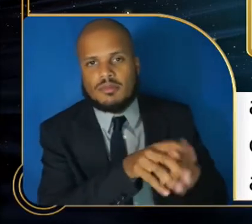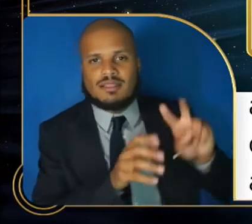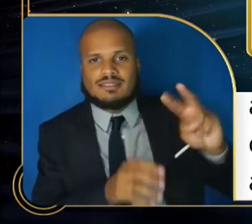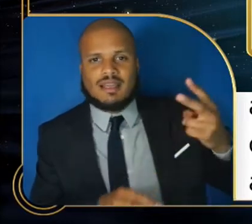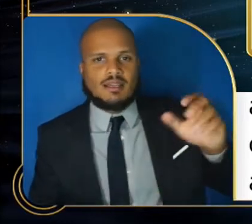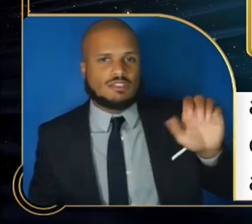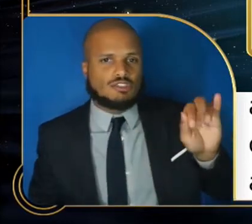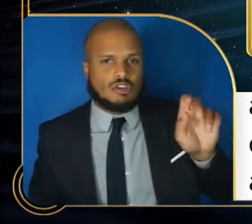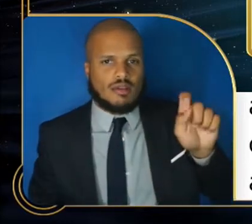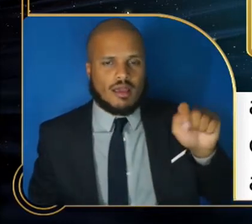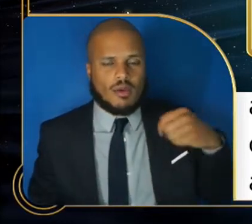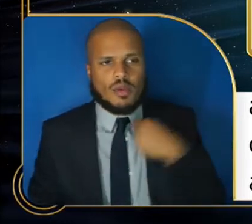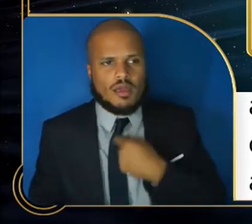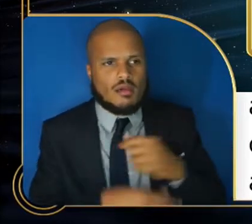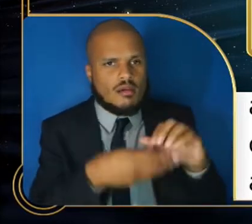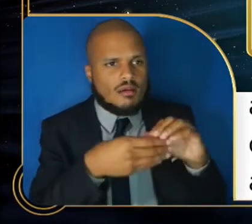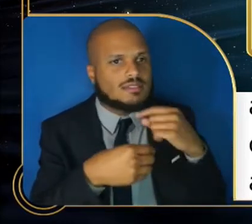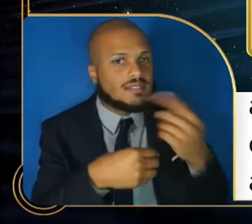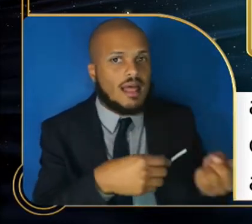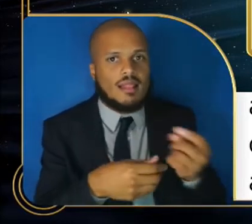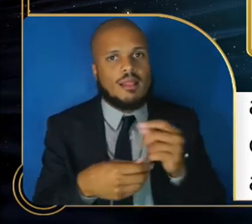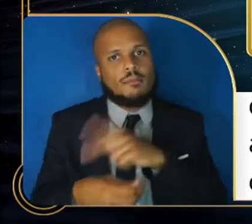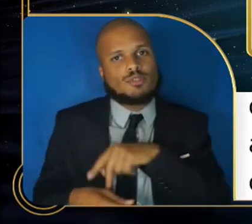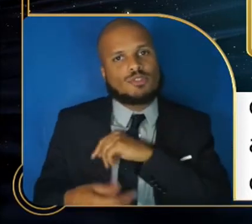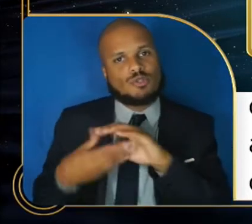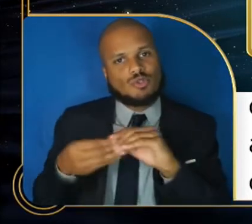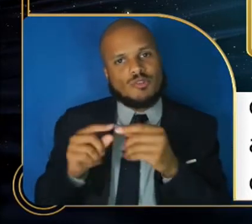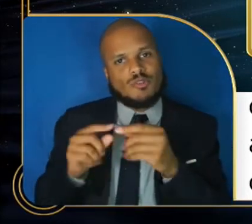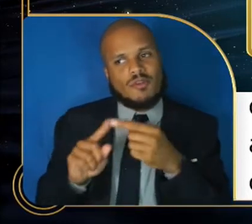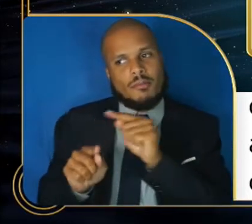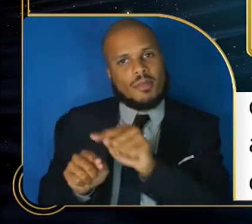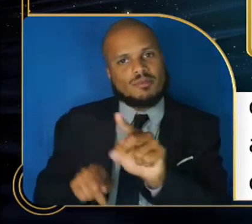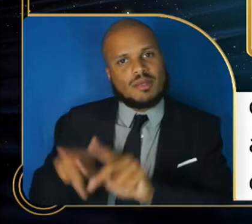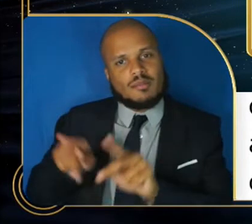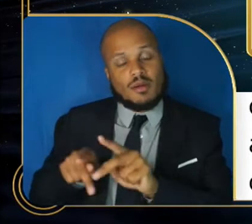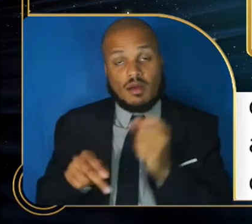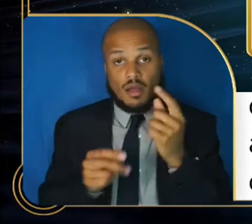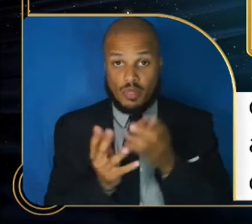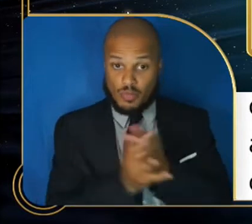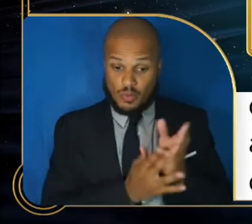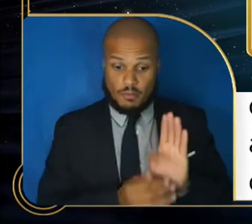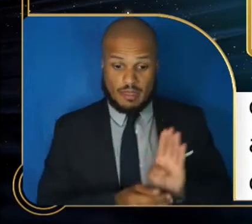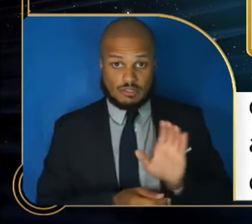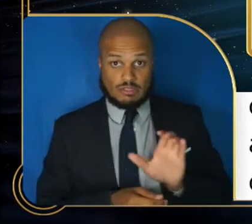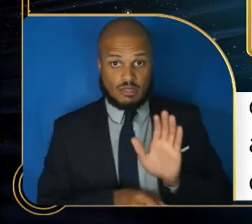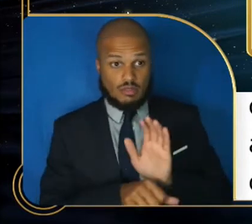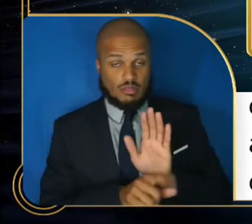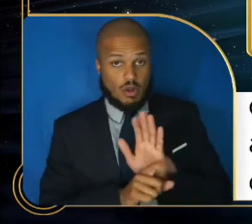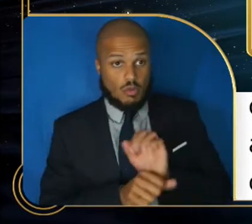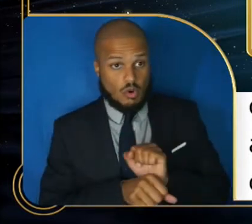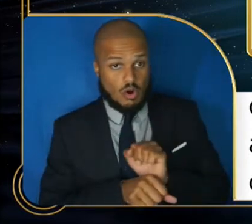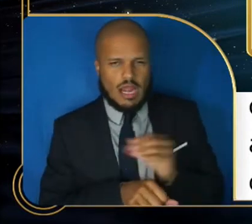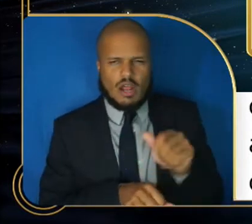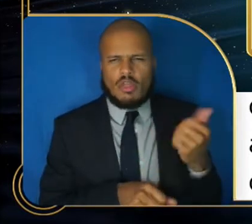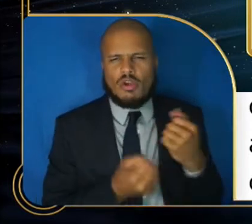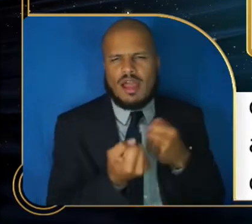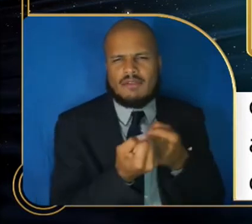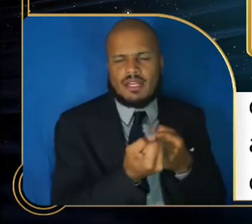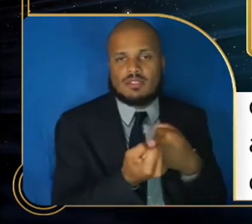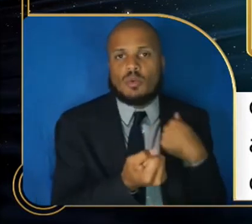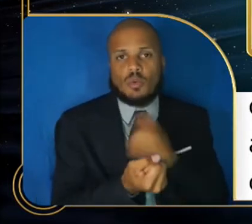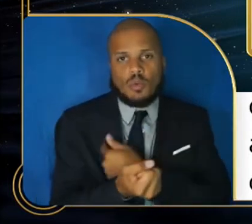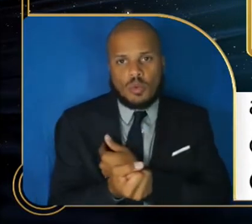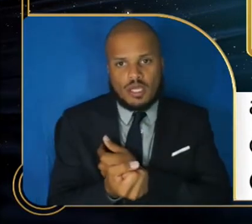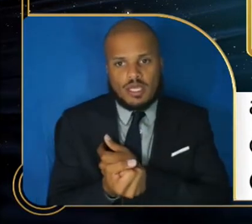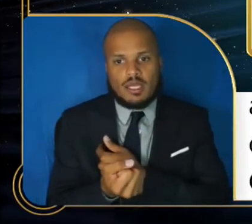telling personal stories of people who, through the work of the Bazelon Center and other advocates, were able to move out